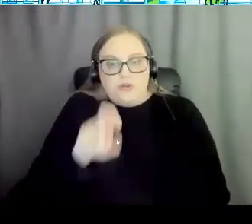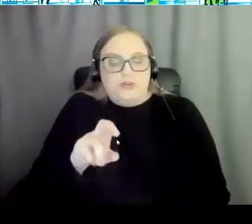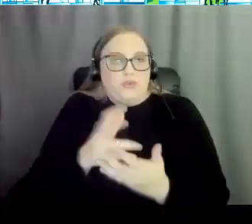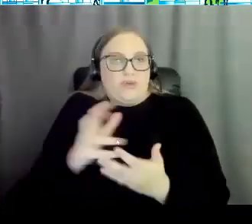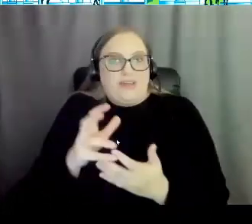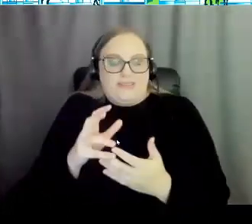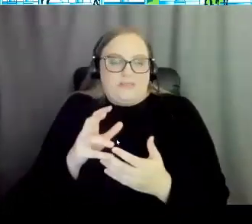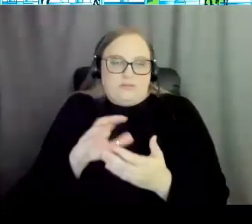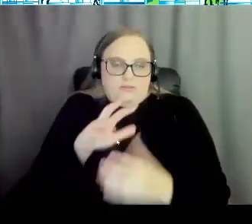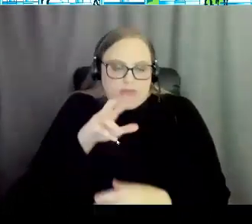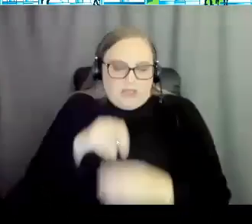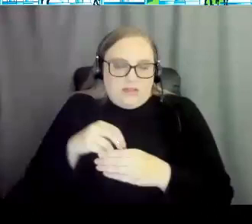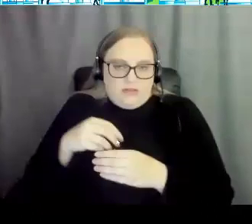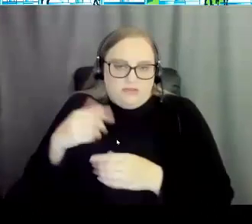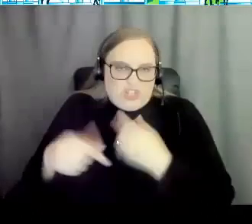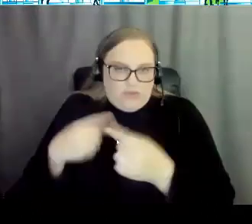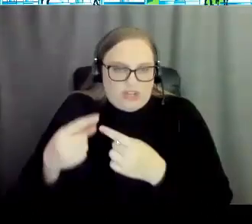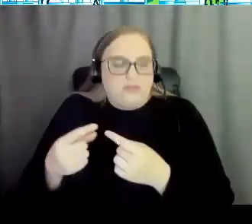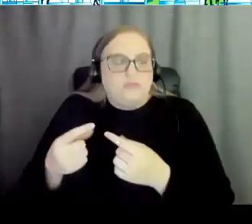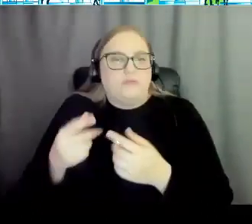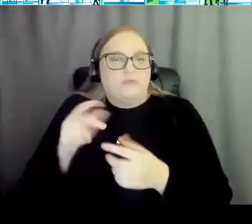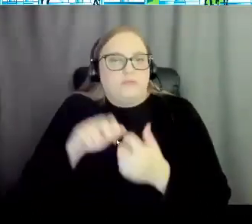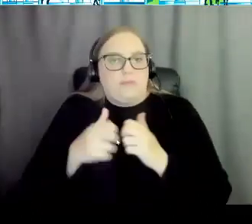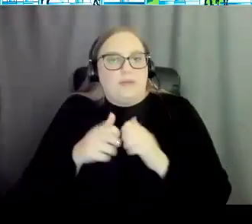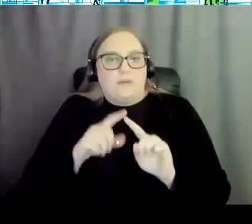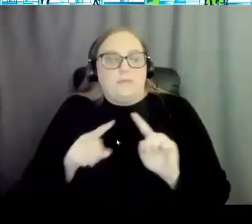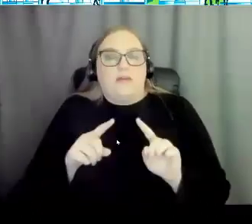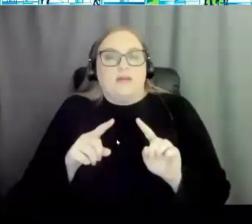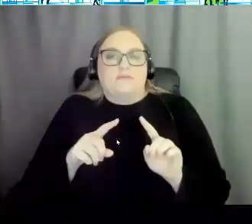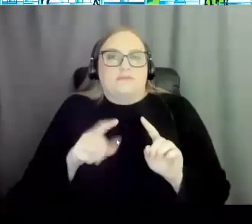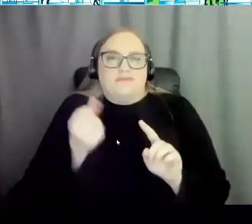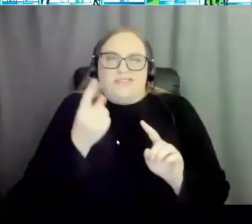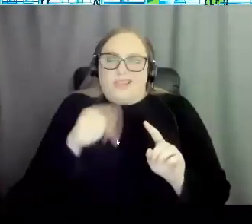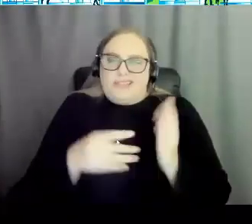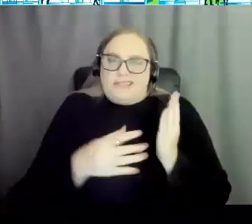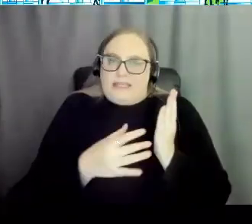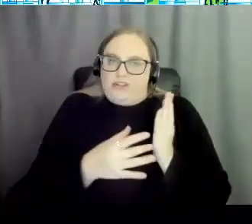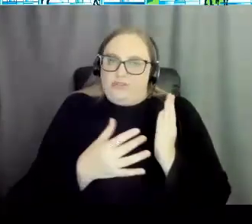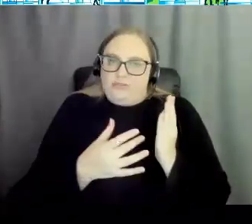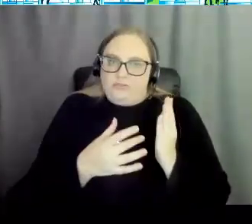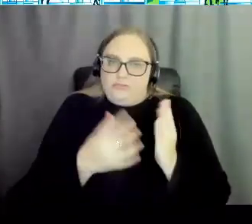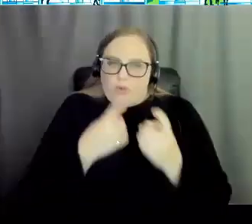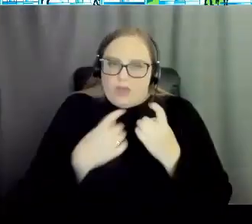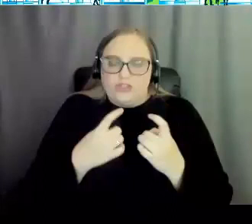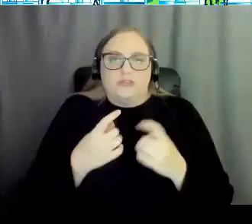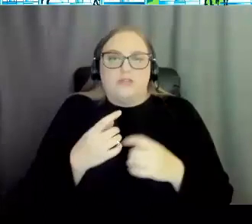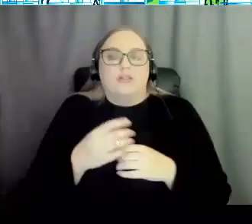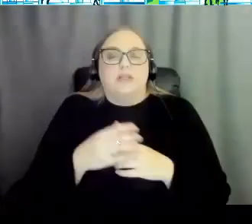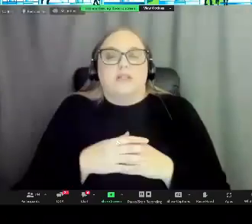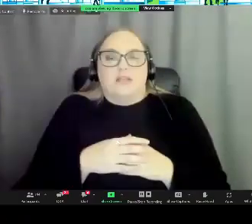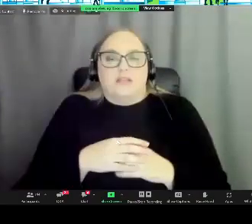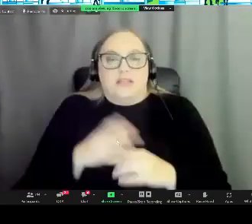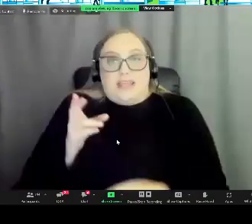to get too technical yet, but we do plan on getting very technical throughout this process. The history of actual